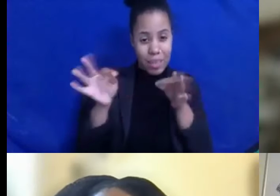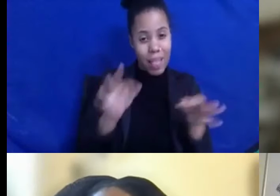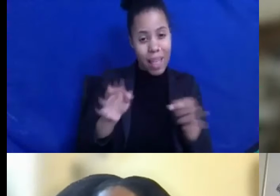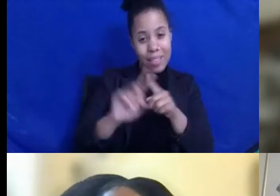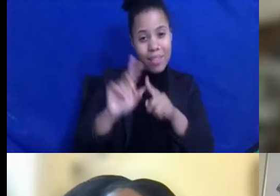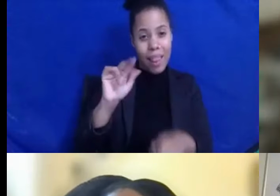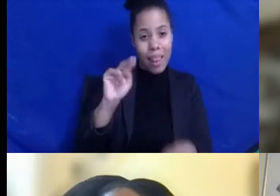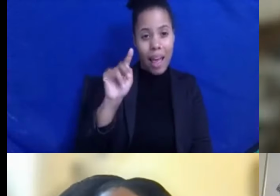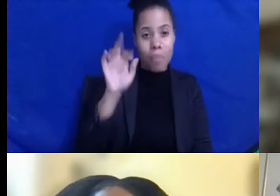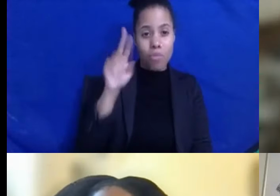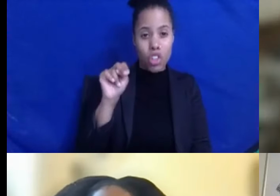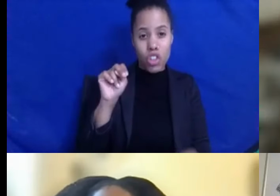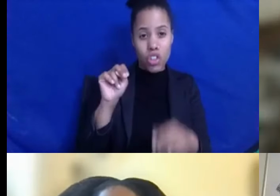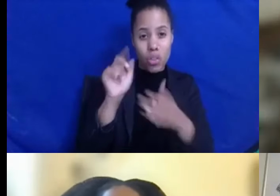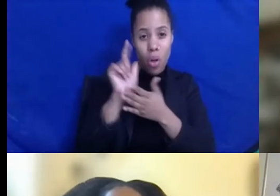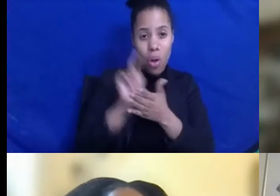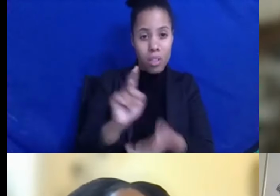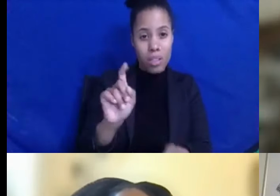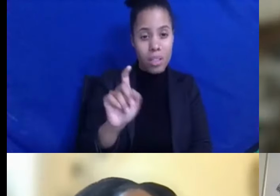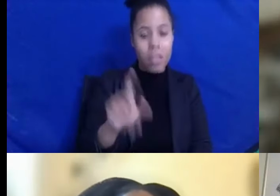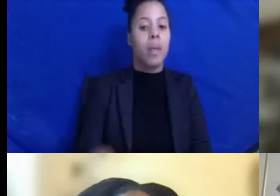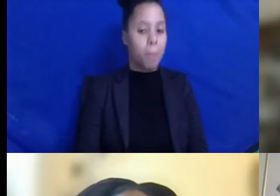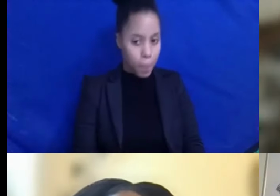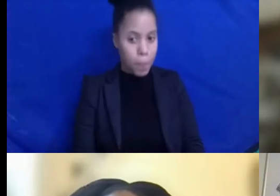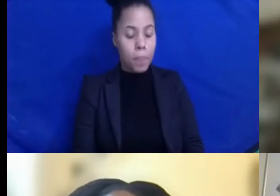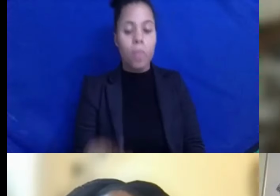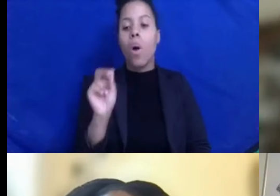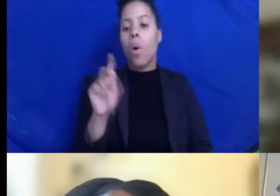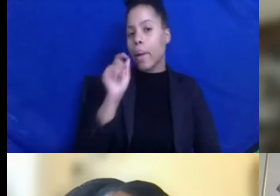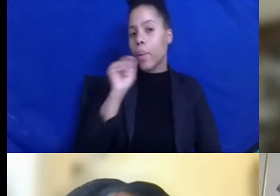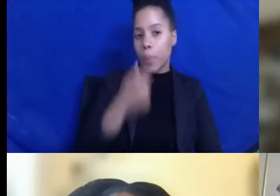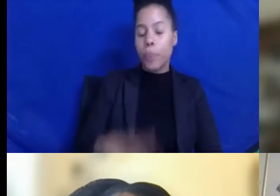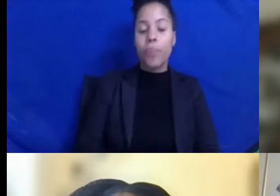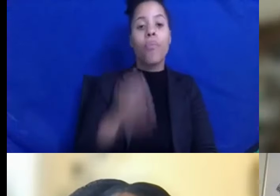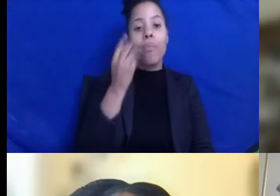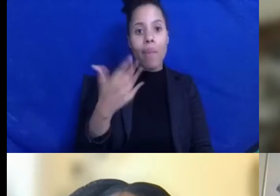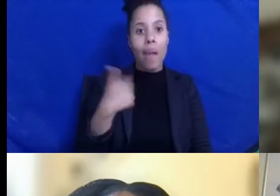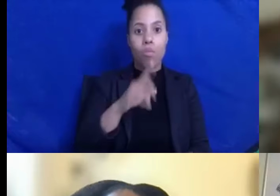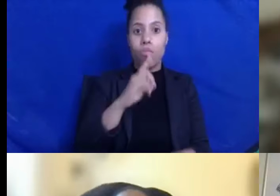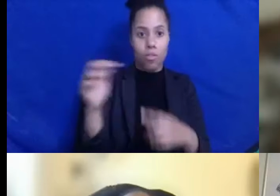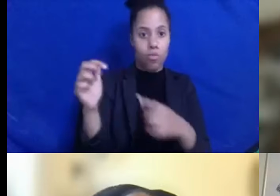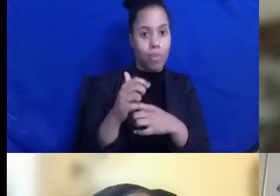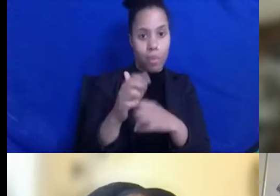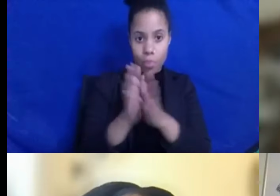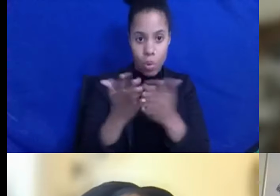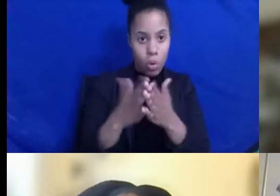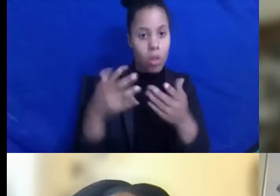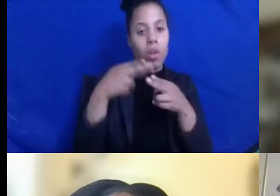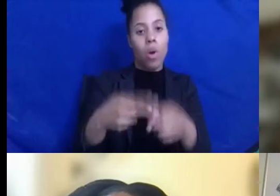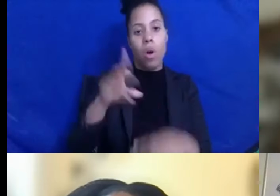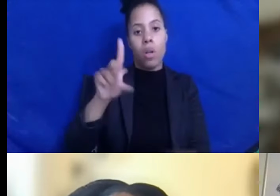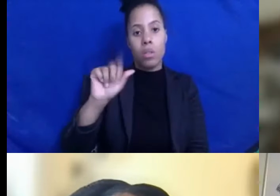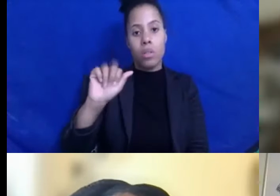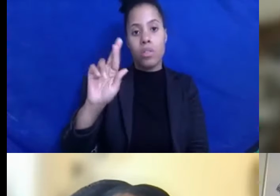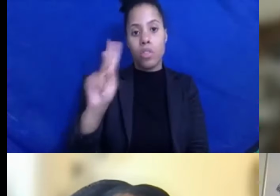since? Okay, yeah. Cool. So there's a really great book called Dark Matters on the